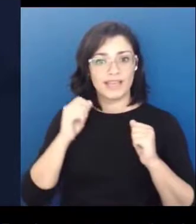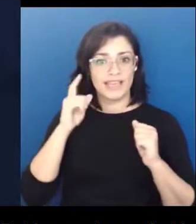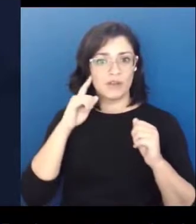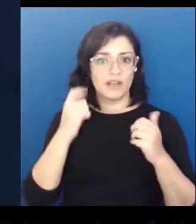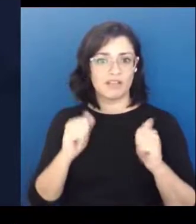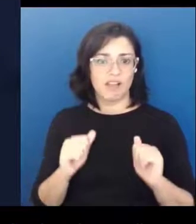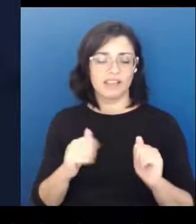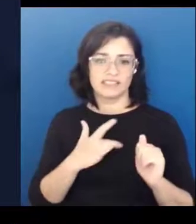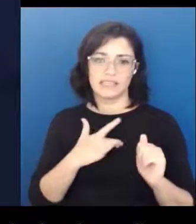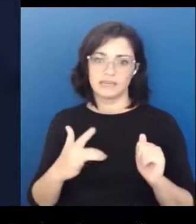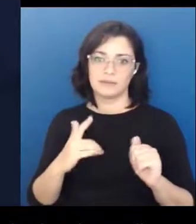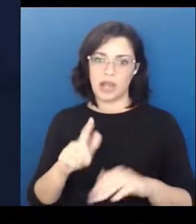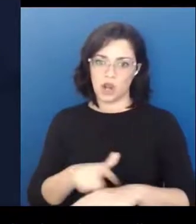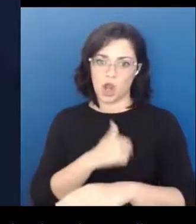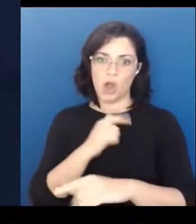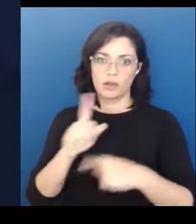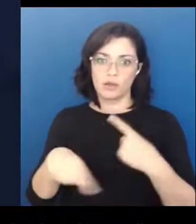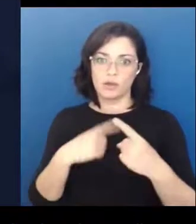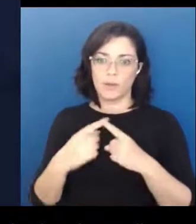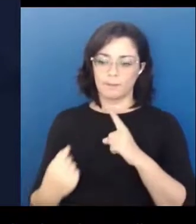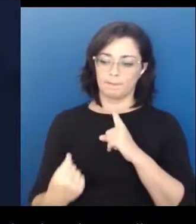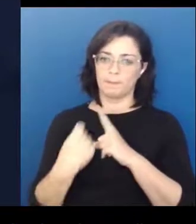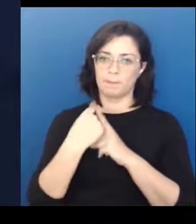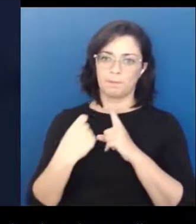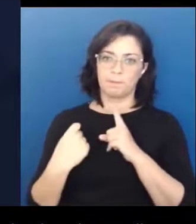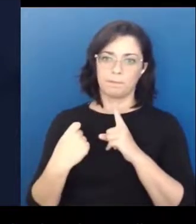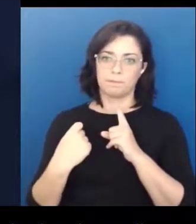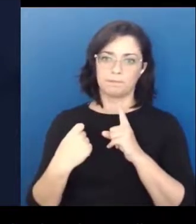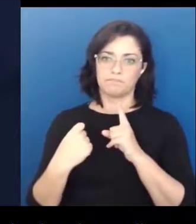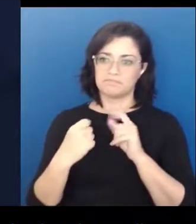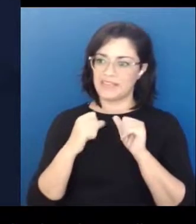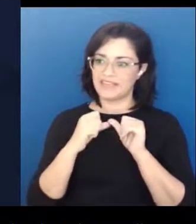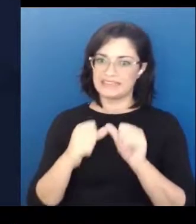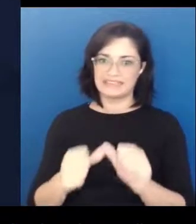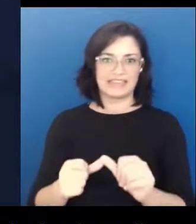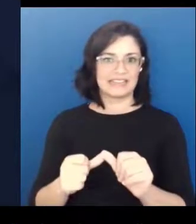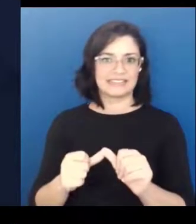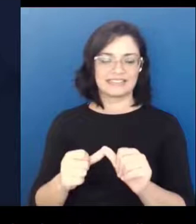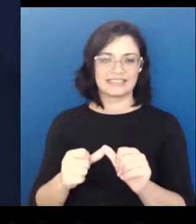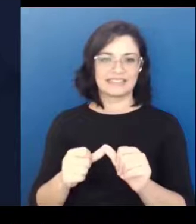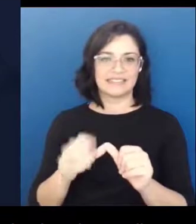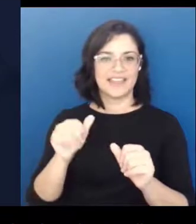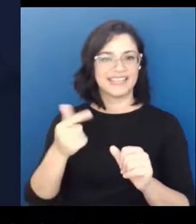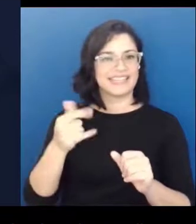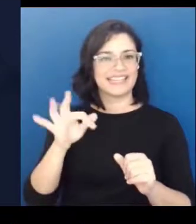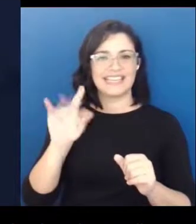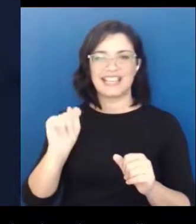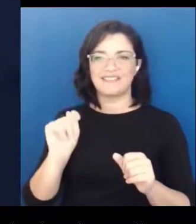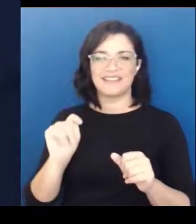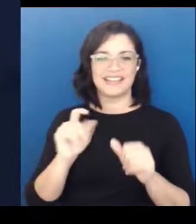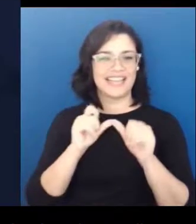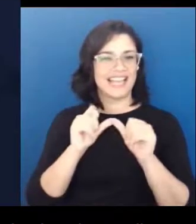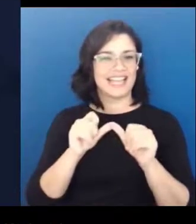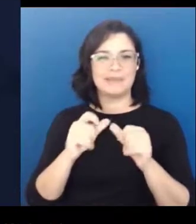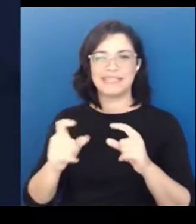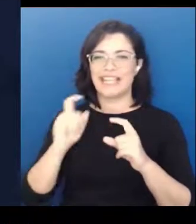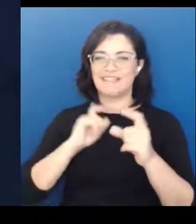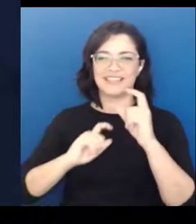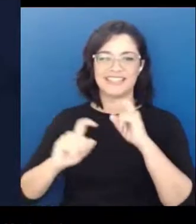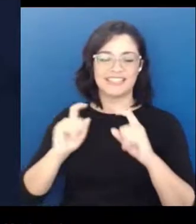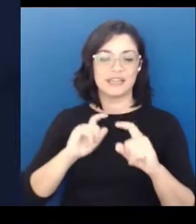usually lasts as long as we do. It is the gift that keeps on giving. But just because we have